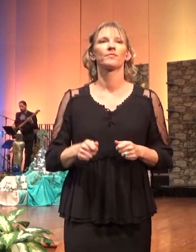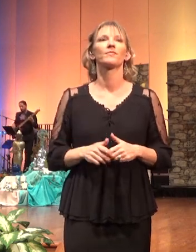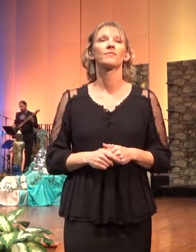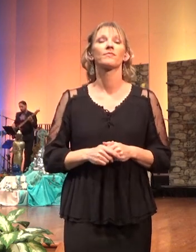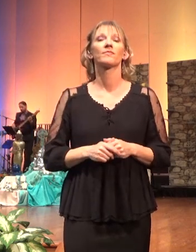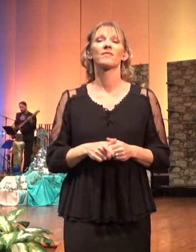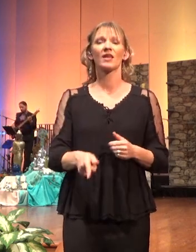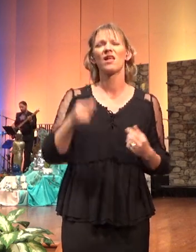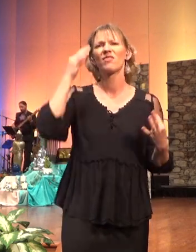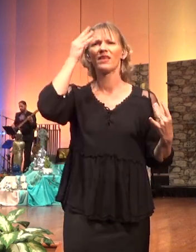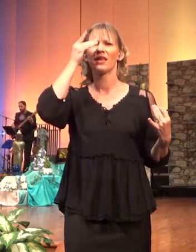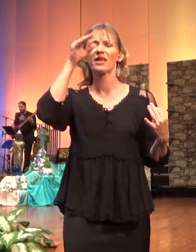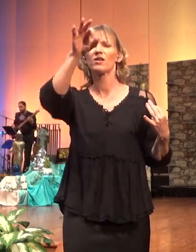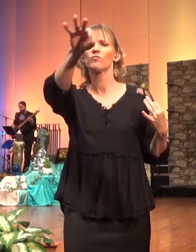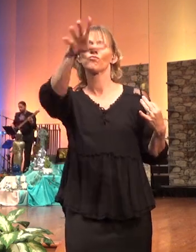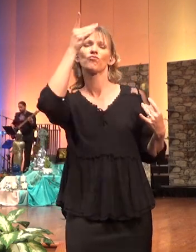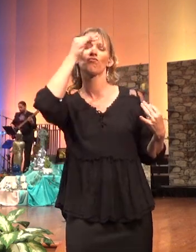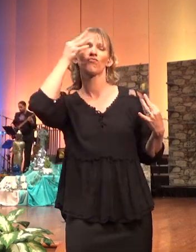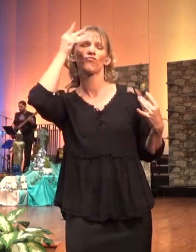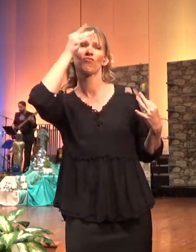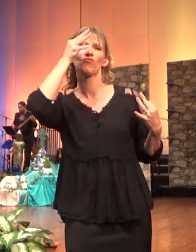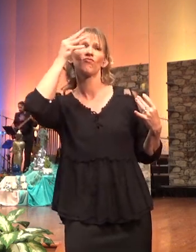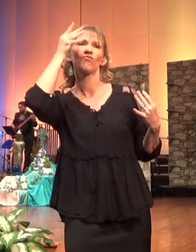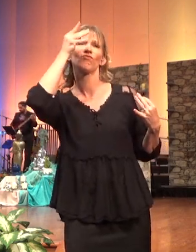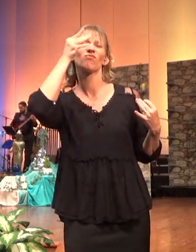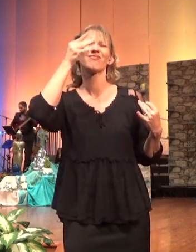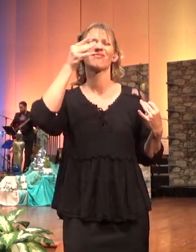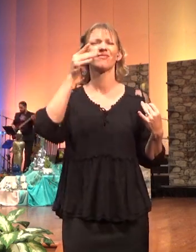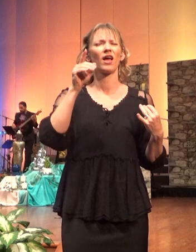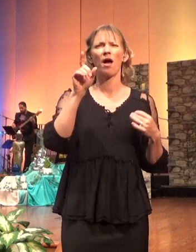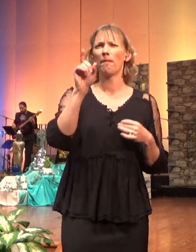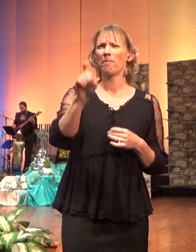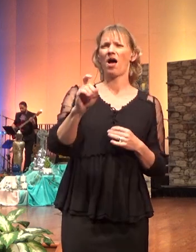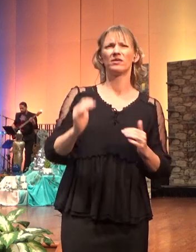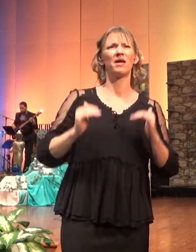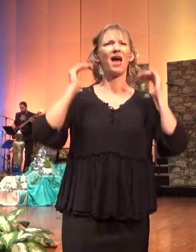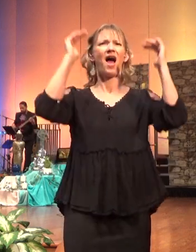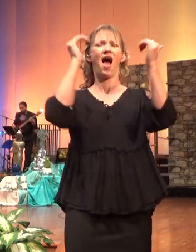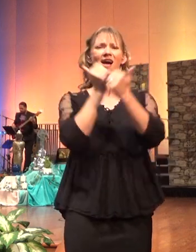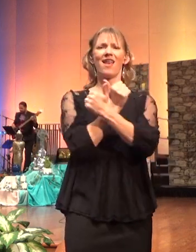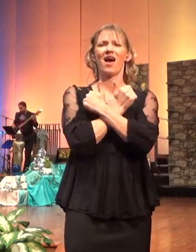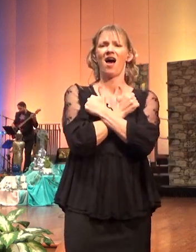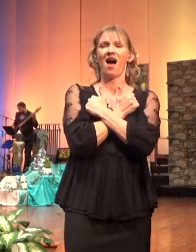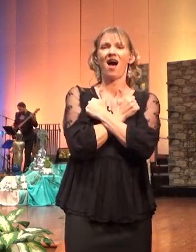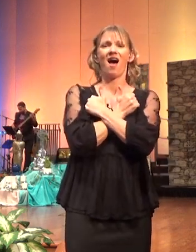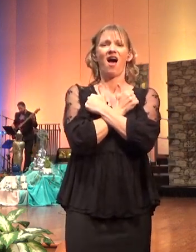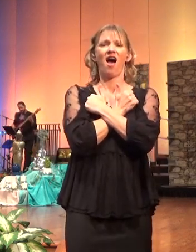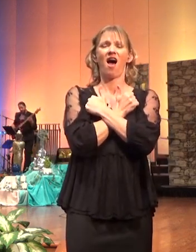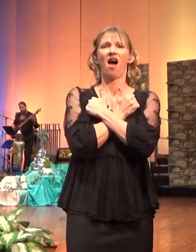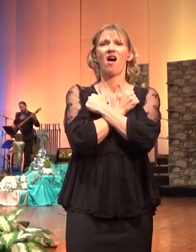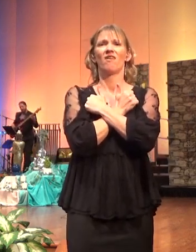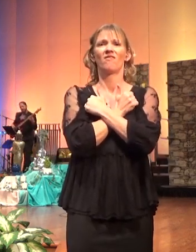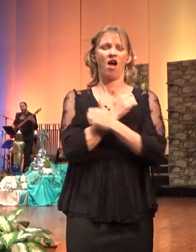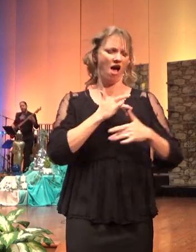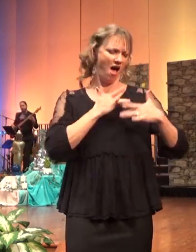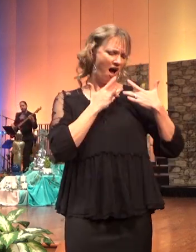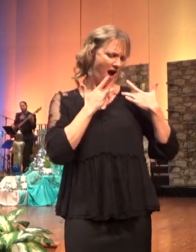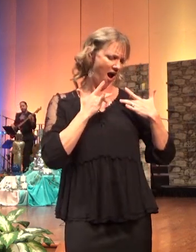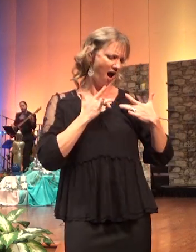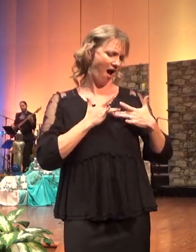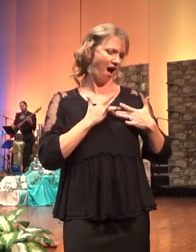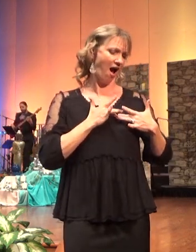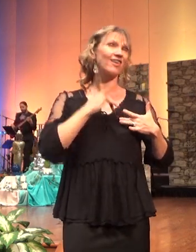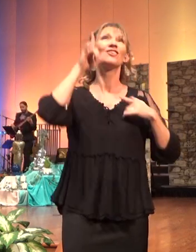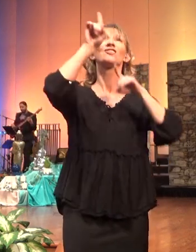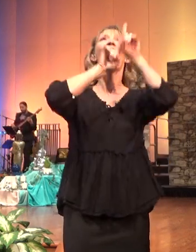Think about it. There must be higher love down in the heart or hidden